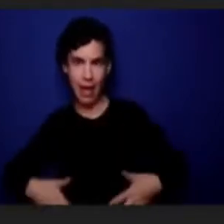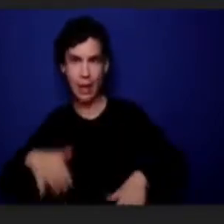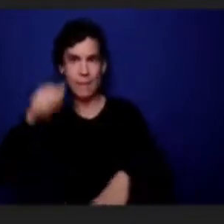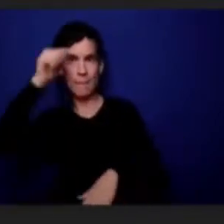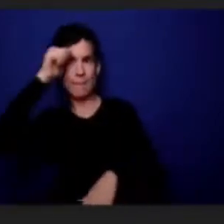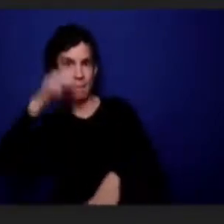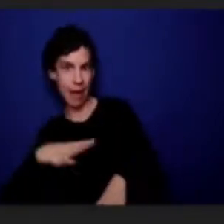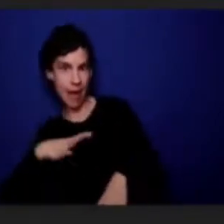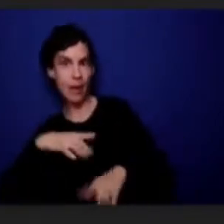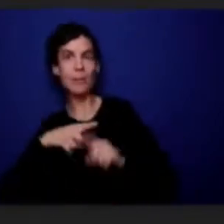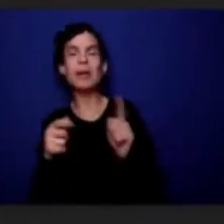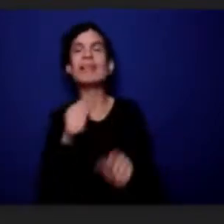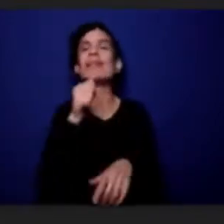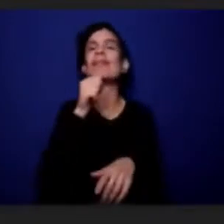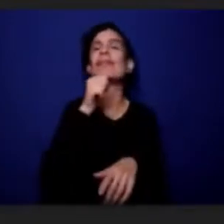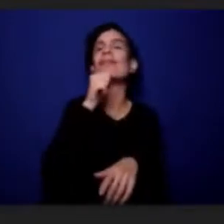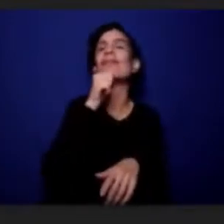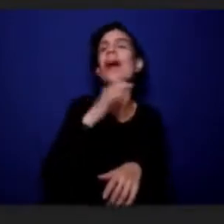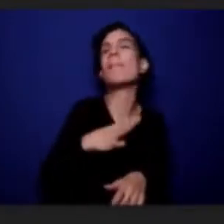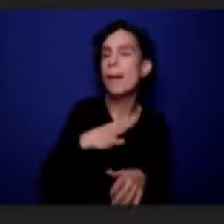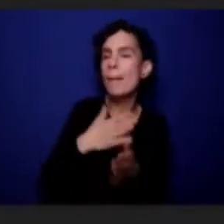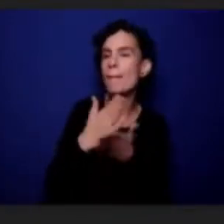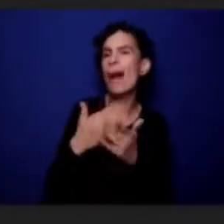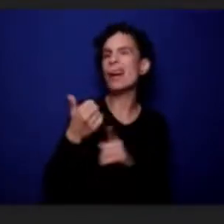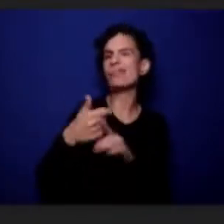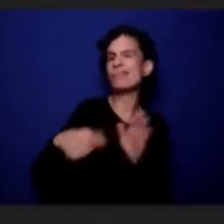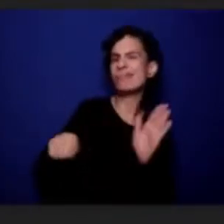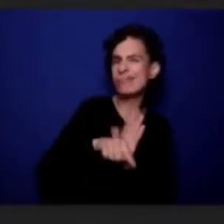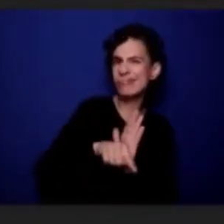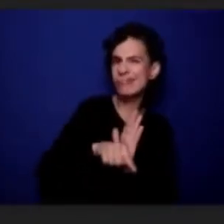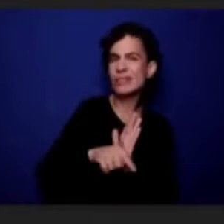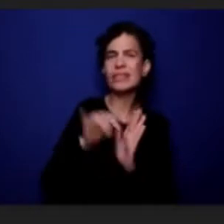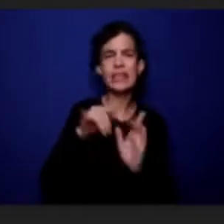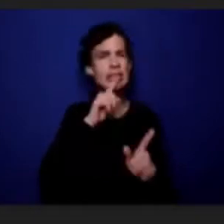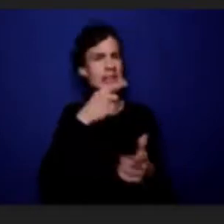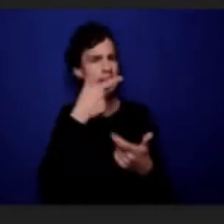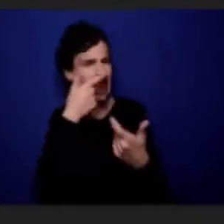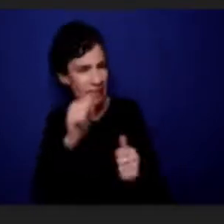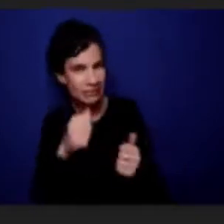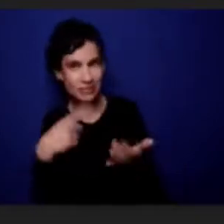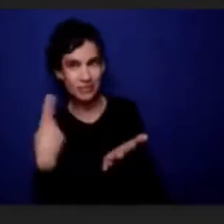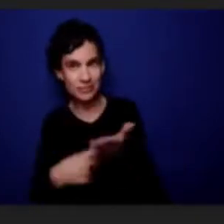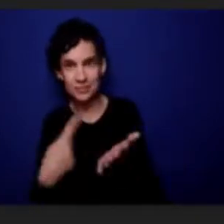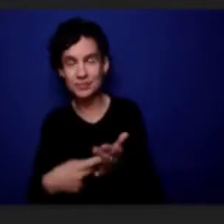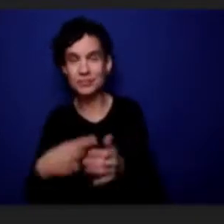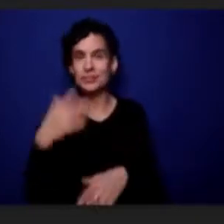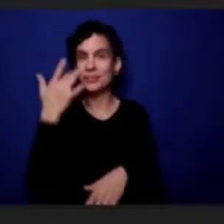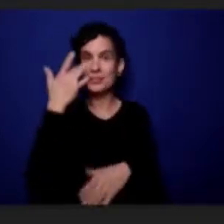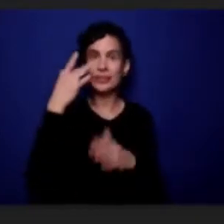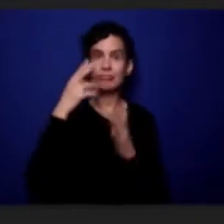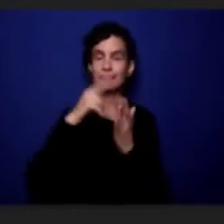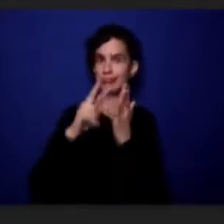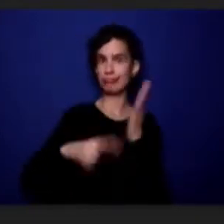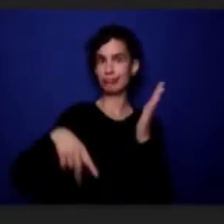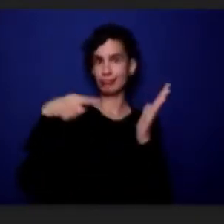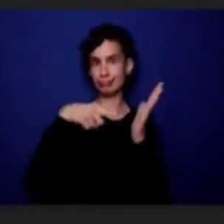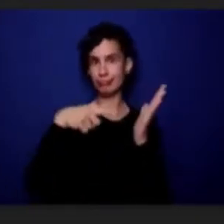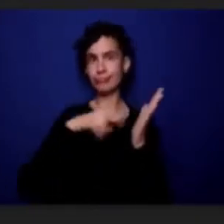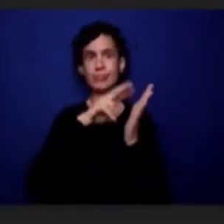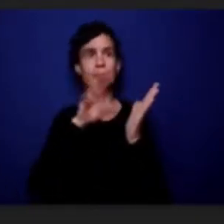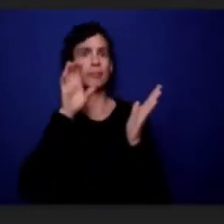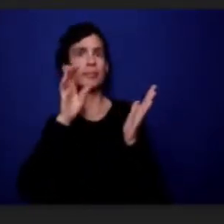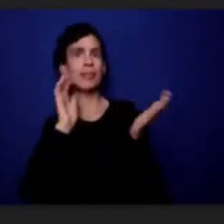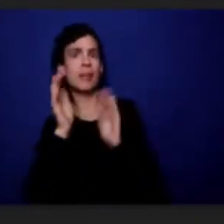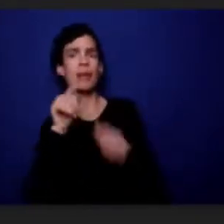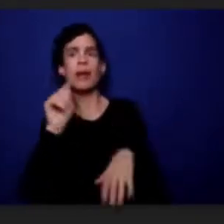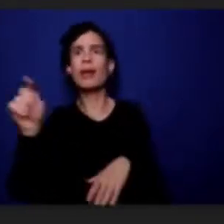butchered that. Okay. But that notion of the ruling body, the ruling part of your body being male, and then the feminine part being